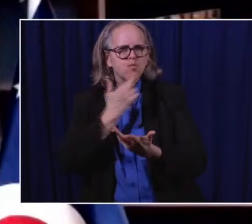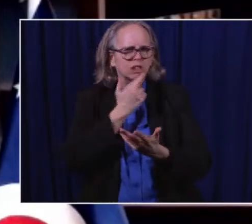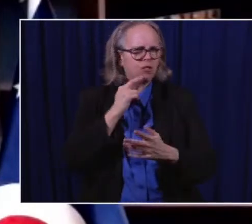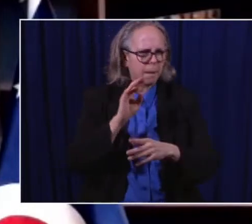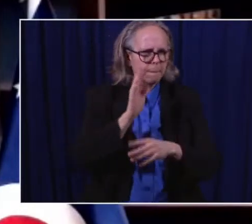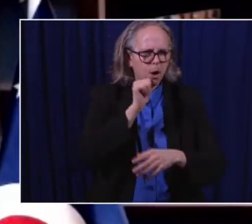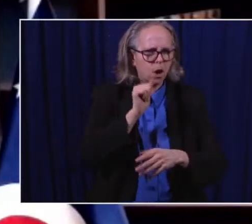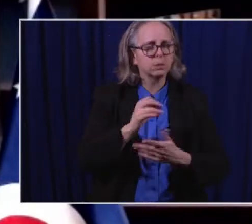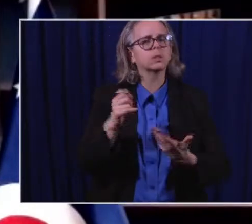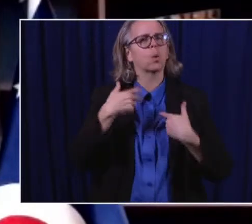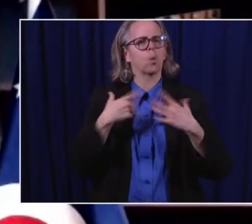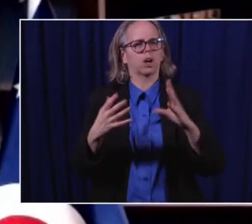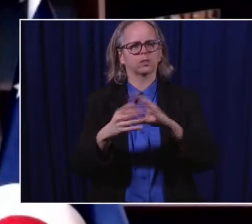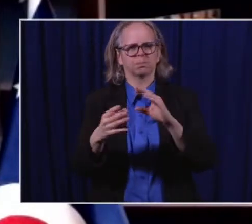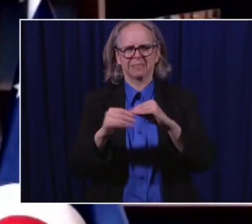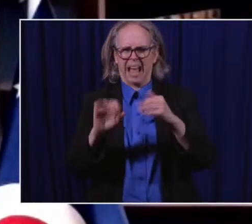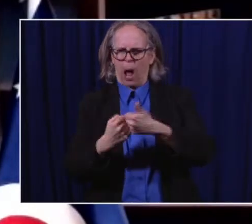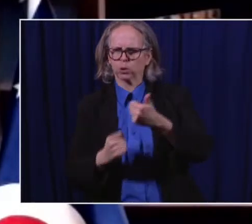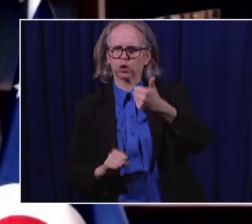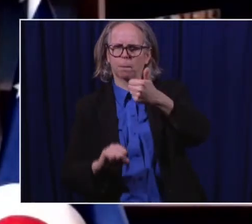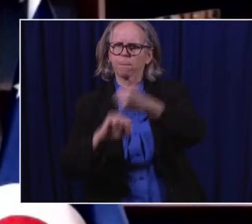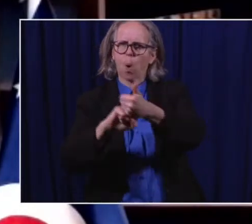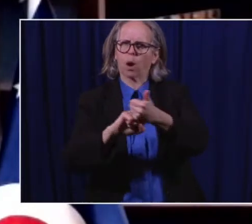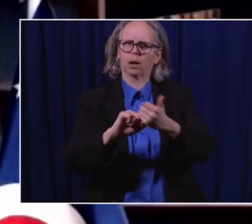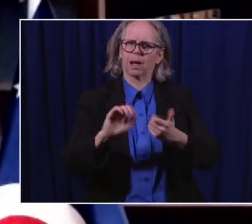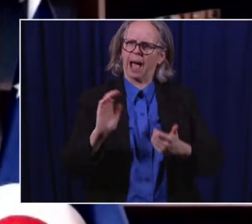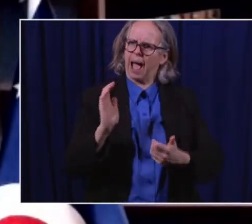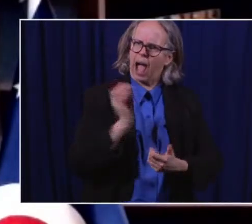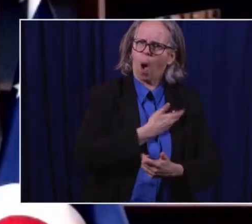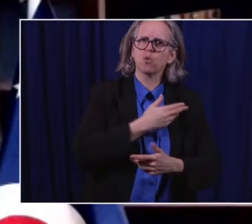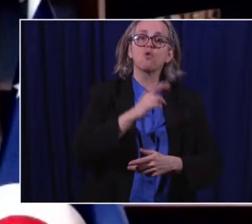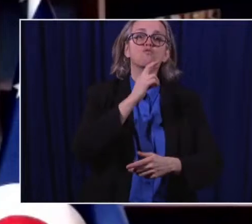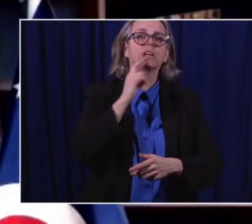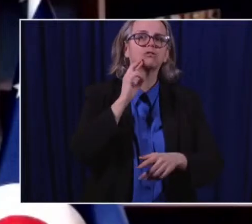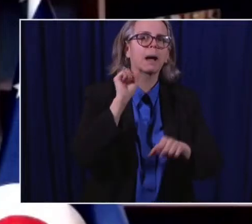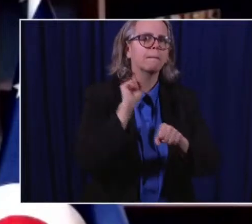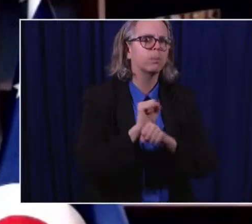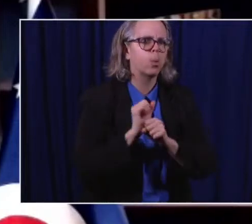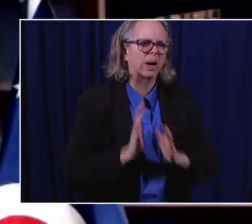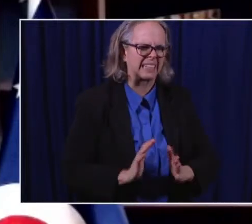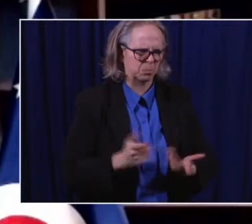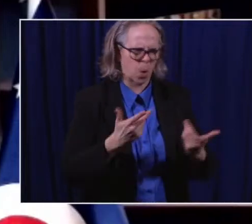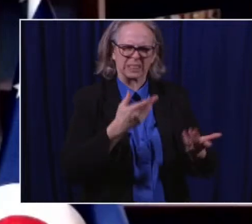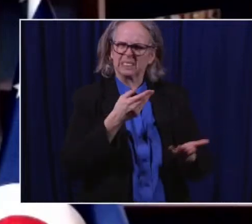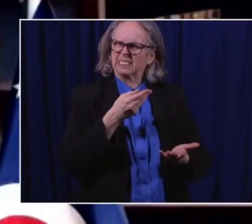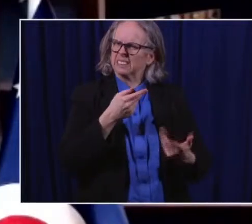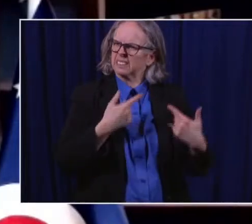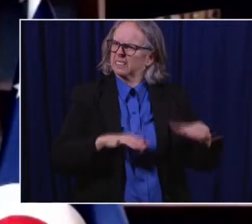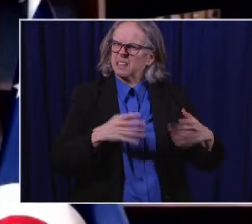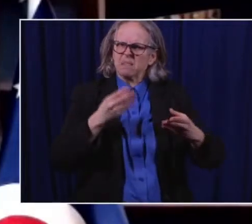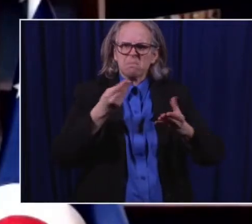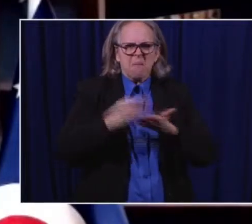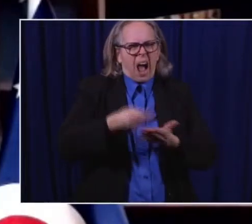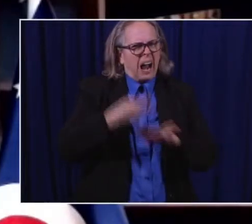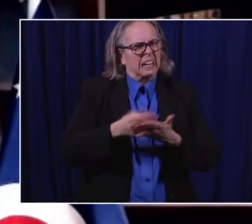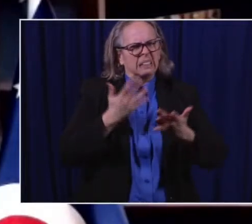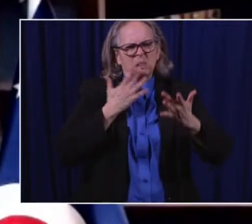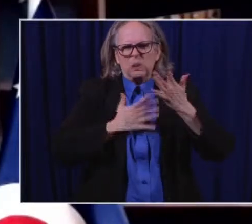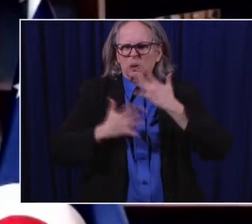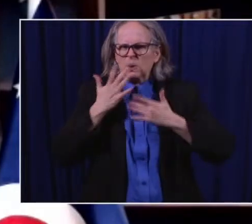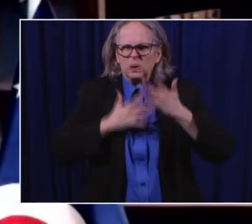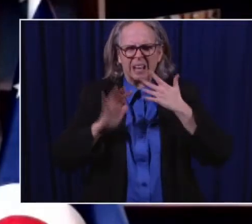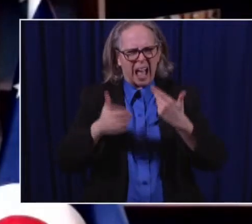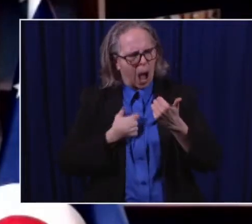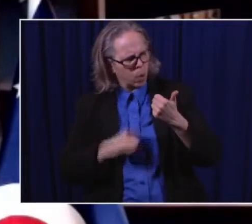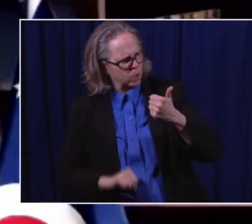make ends meet during these difficult times. And the Restaurant Association, many of the pizza shops around